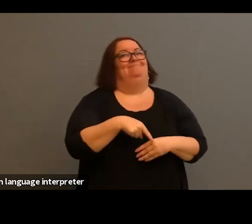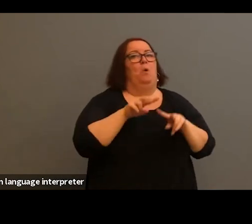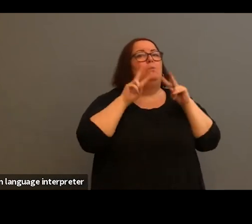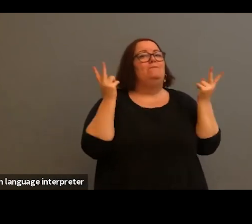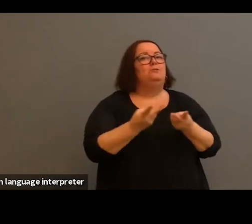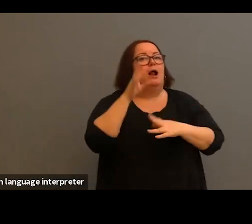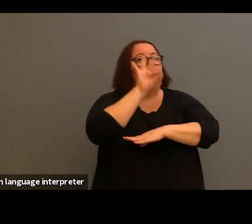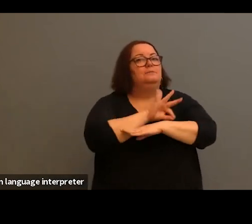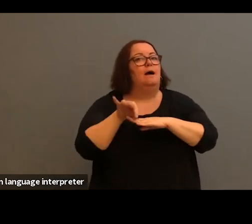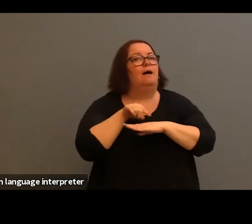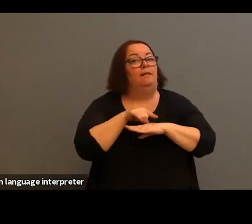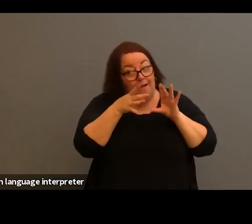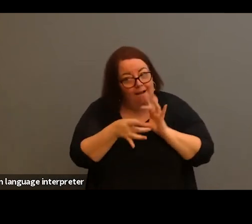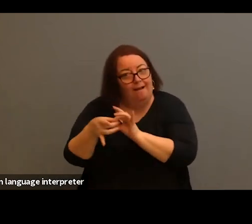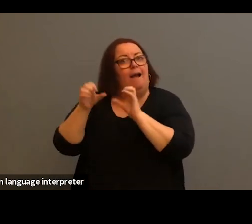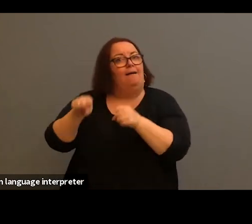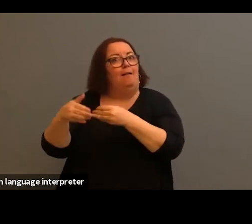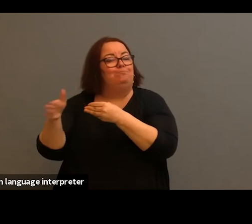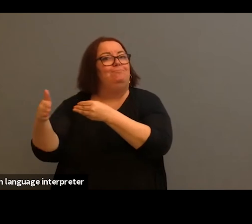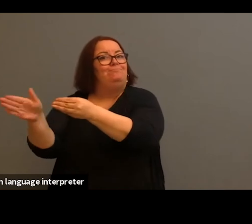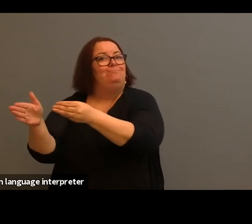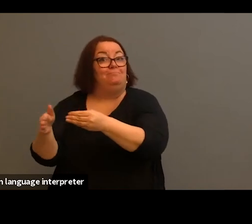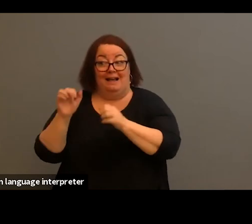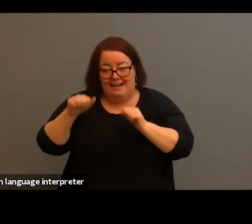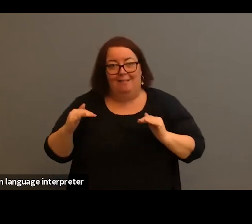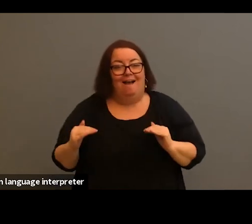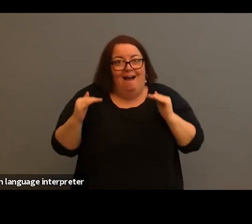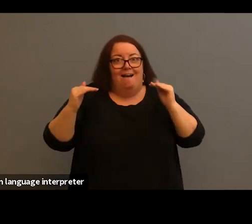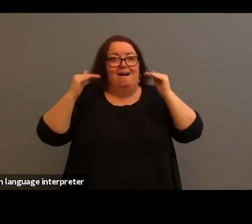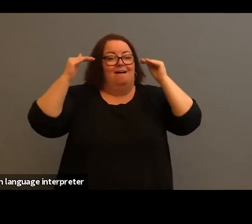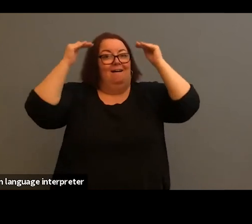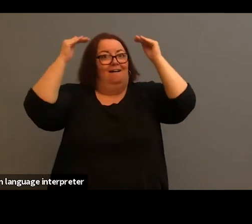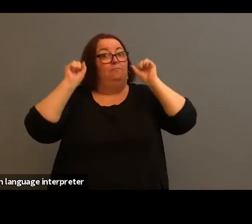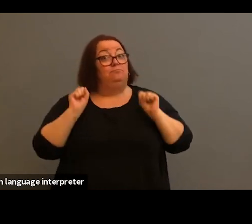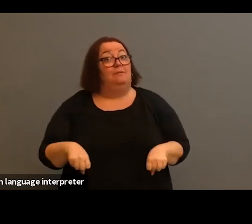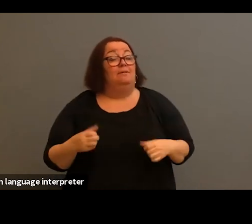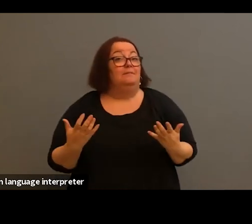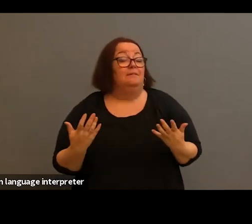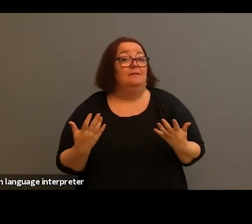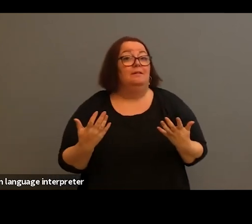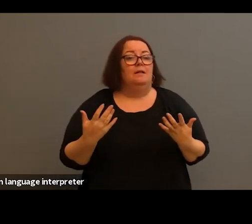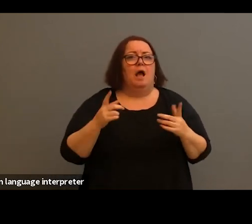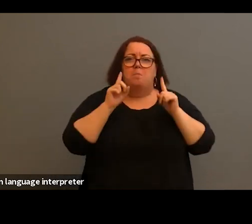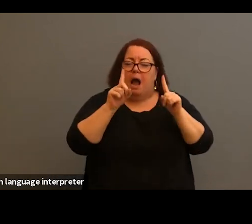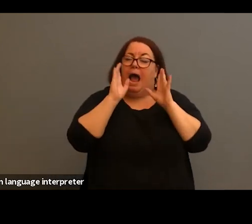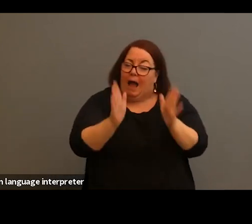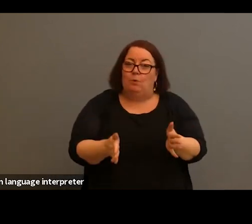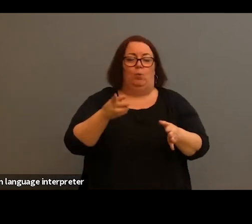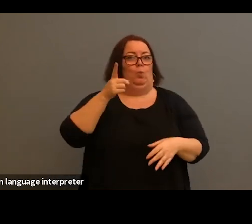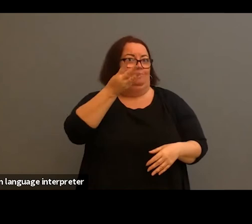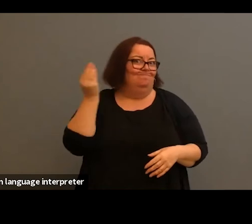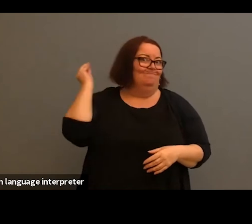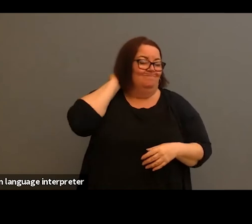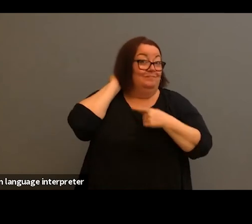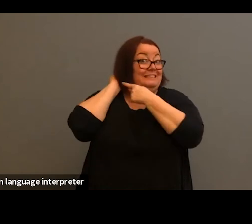on equal basis with others. Let's not forget that accessibility is a tool for achieving the